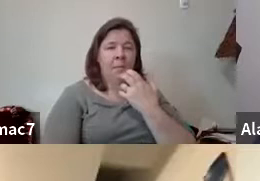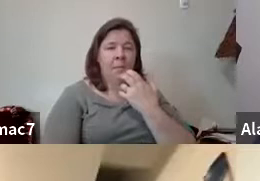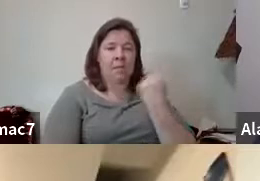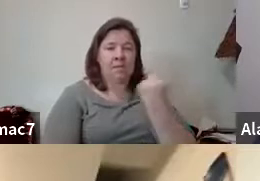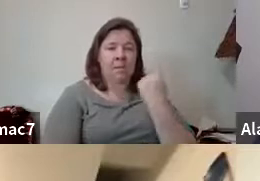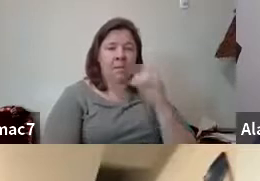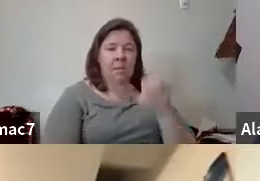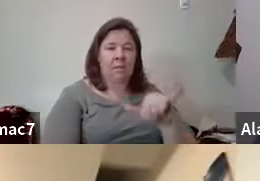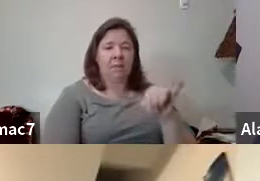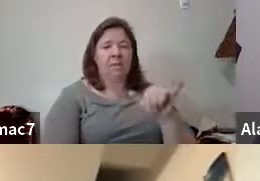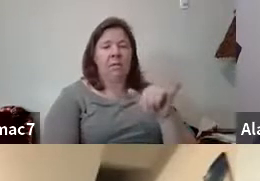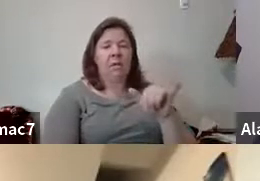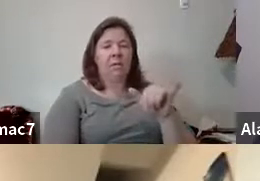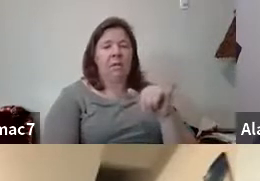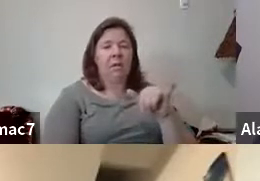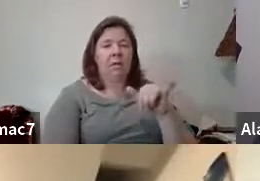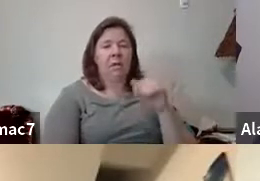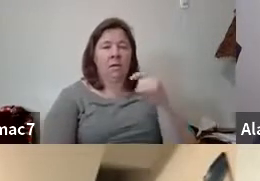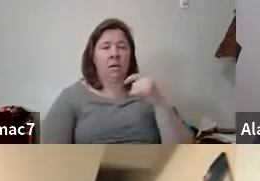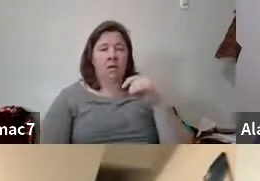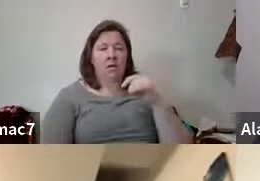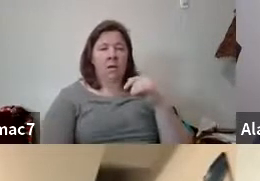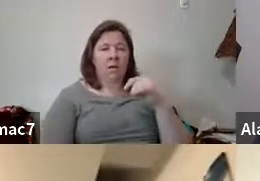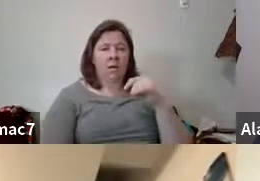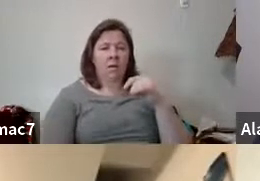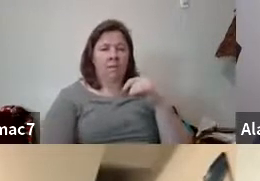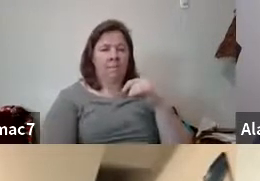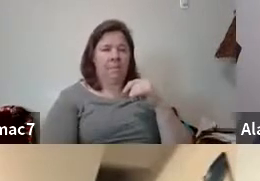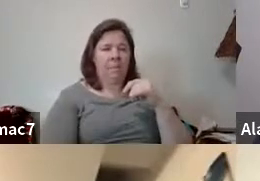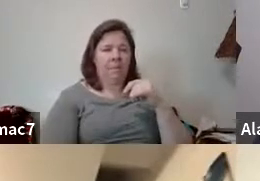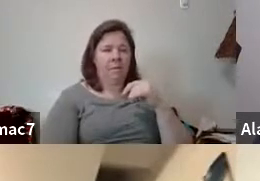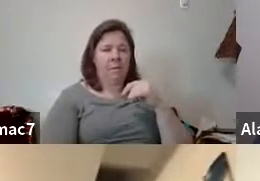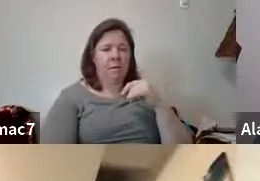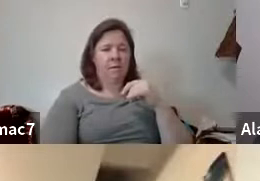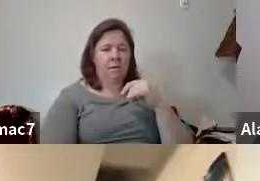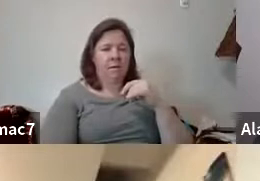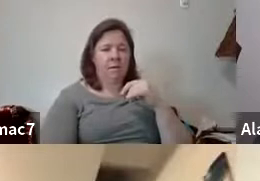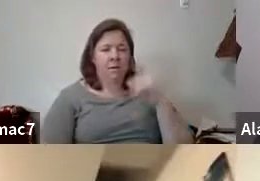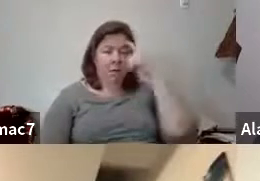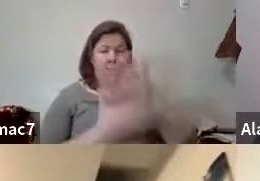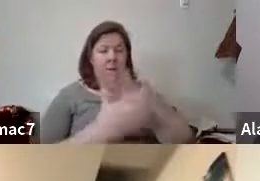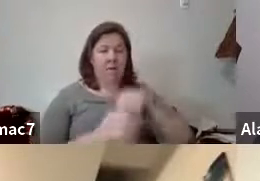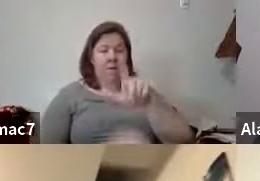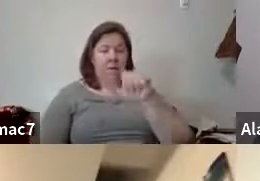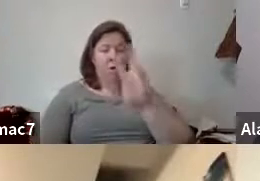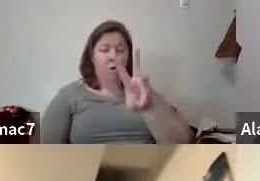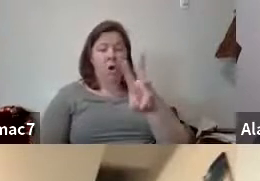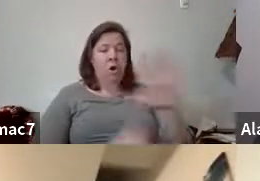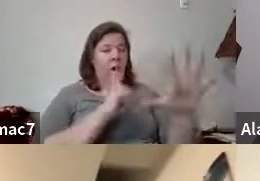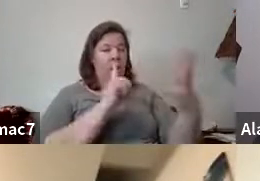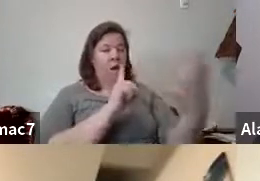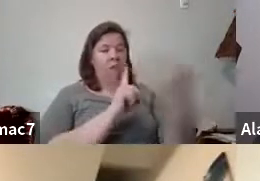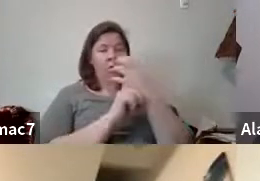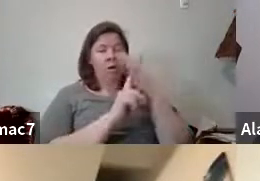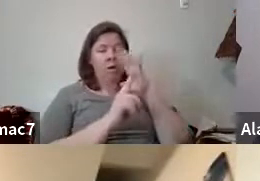something that, like I said, I believe in a law of attraction, and I believe we as a world or a community of people